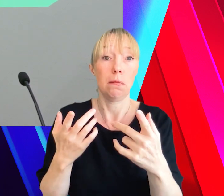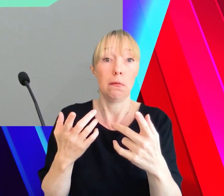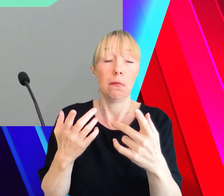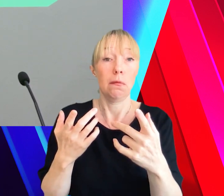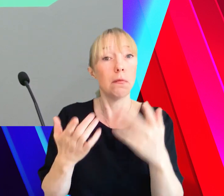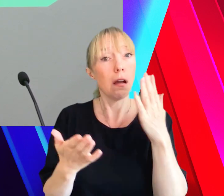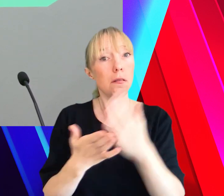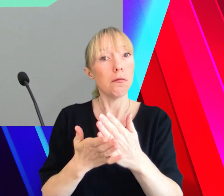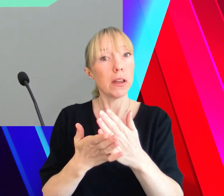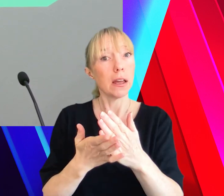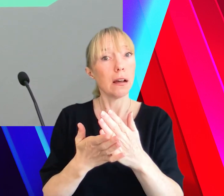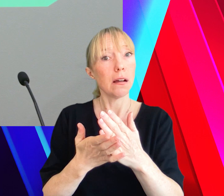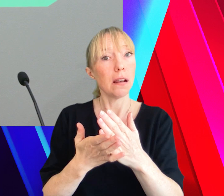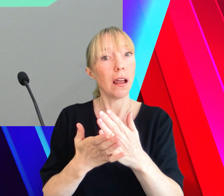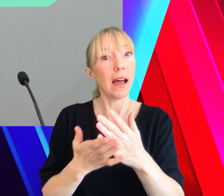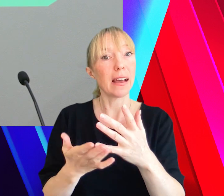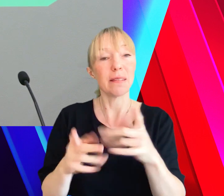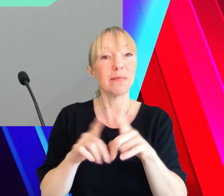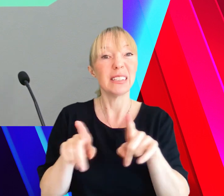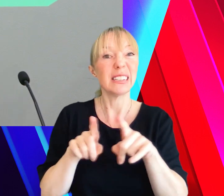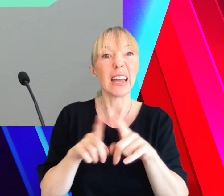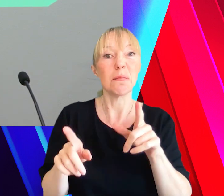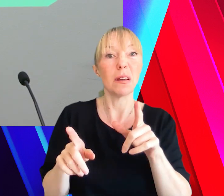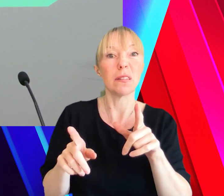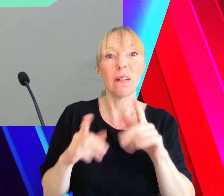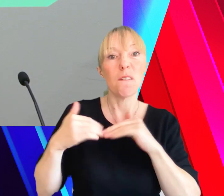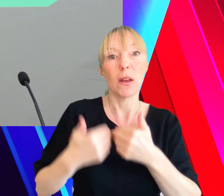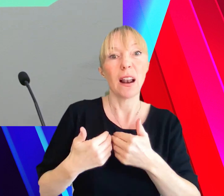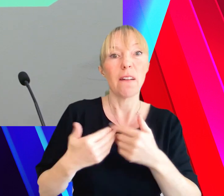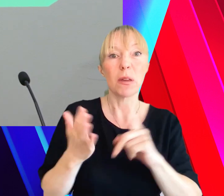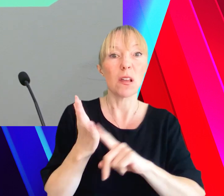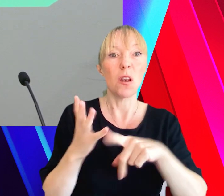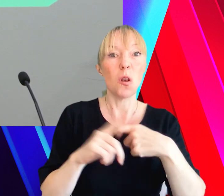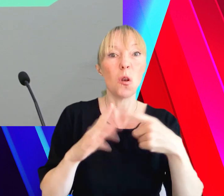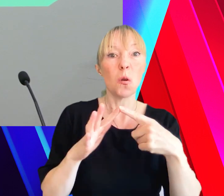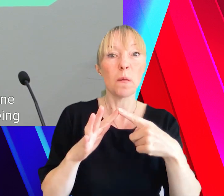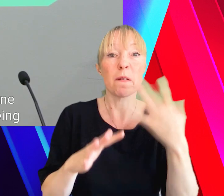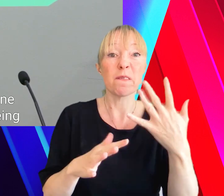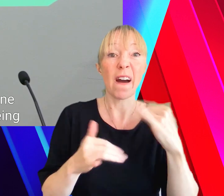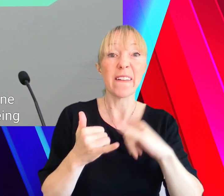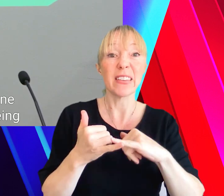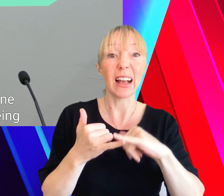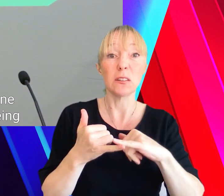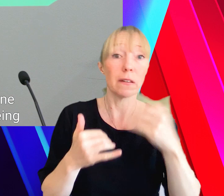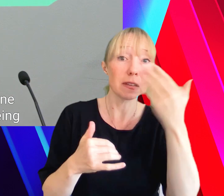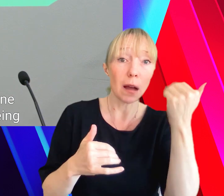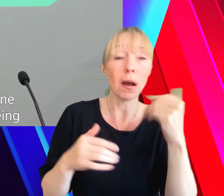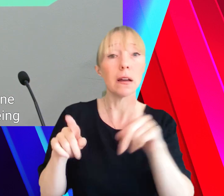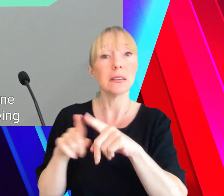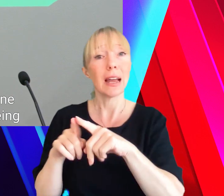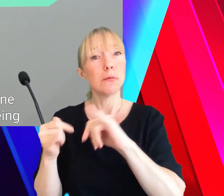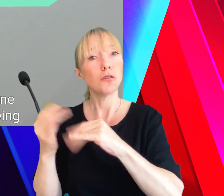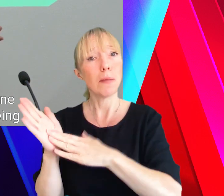I think is in a way quite a legitimate, our character Rock falling in love with Luke from 5 Seconds of Summer is, I think, in a way, if you're